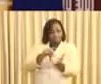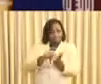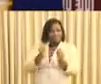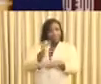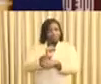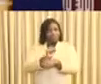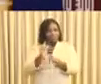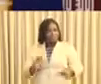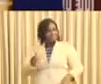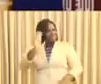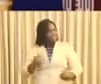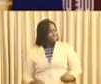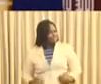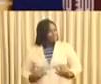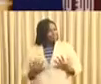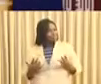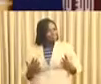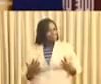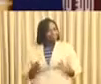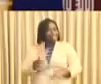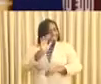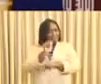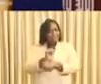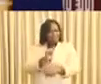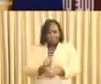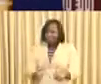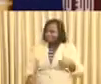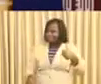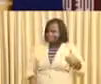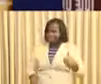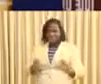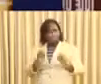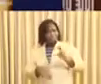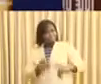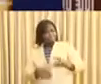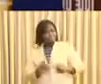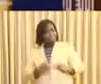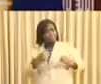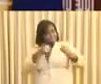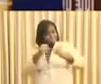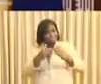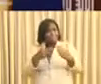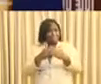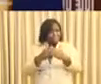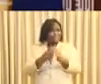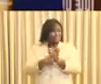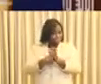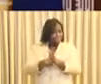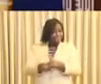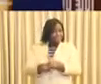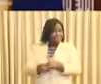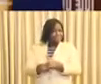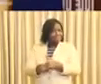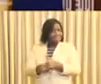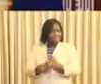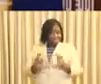of patriotism in their contribution to the fight against the virus. The health workers who are working